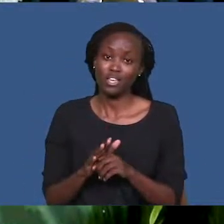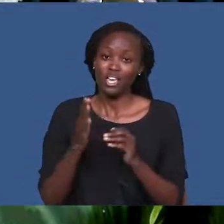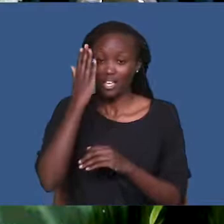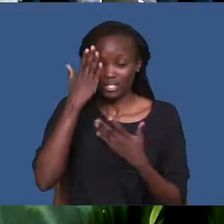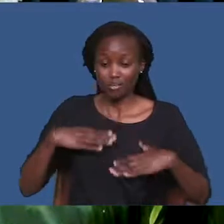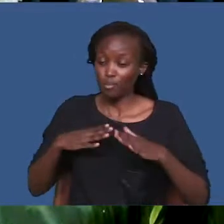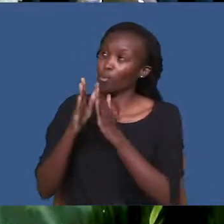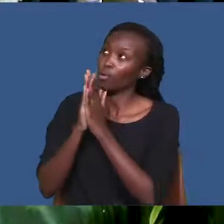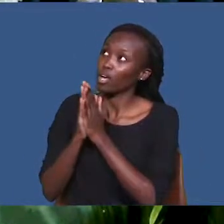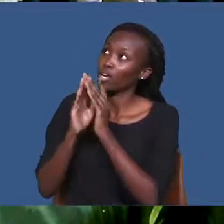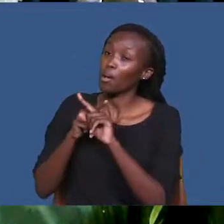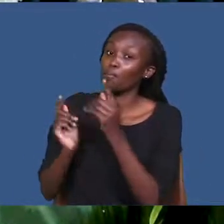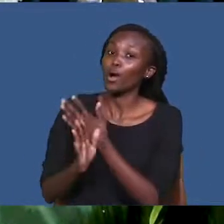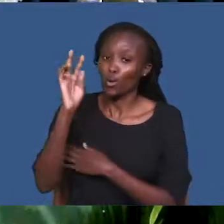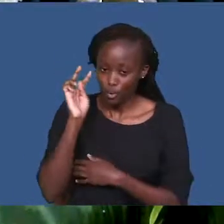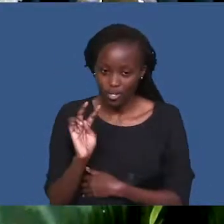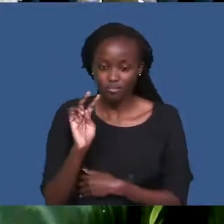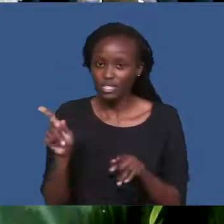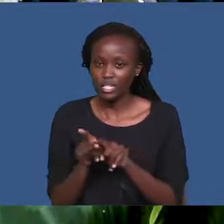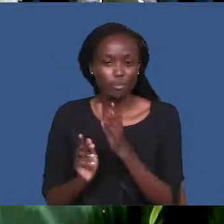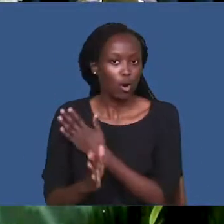distress. My daughter